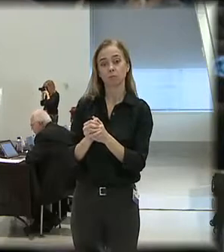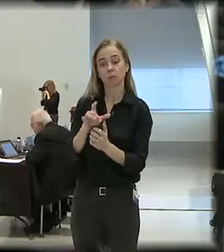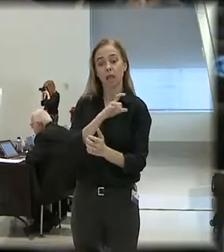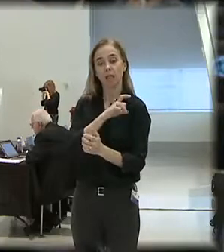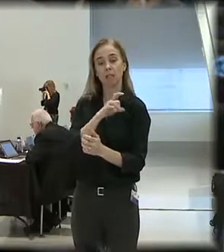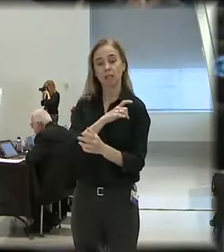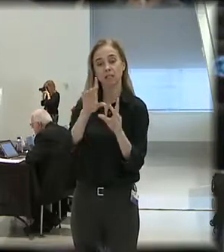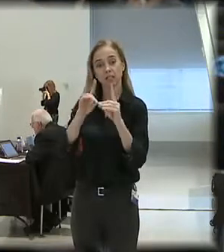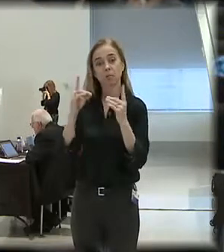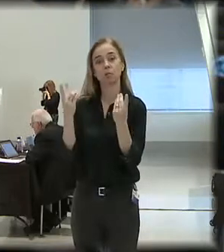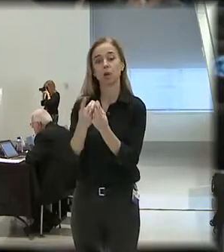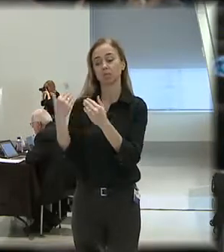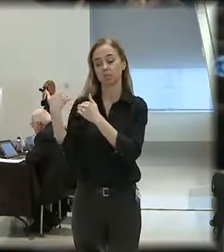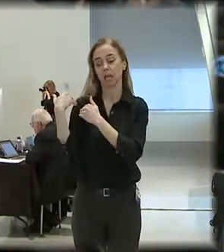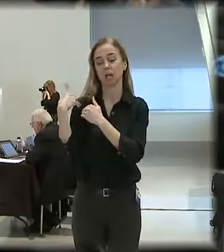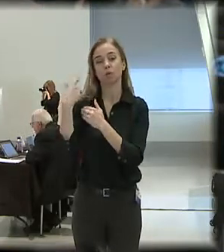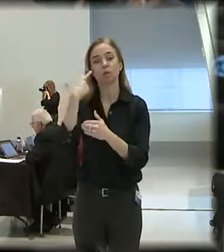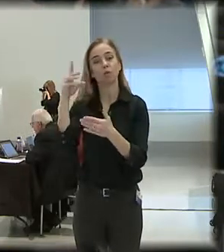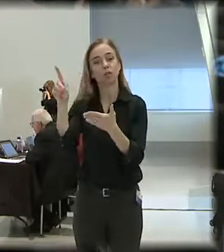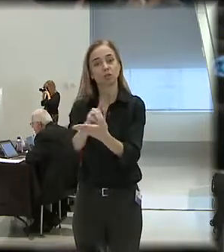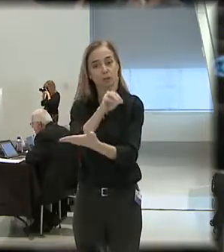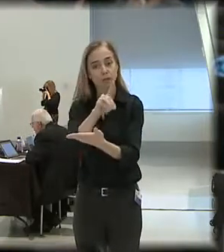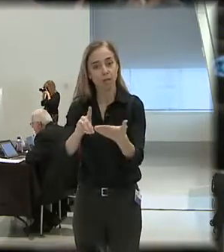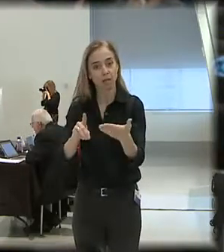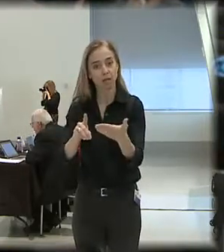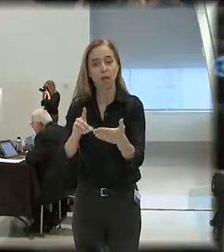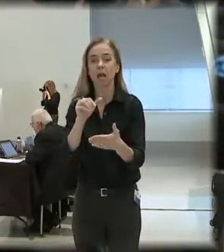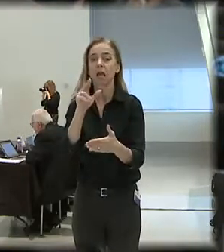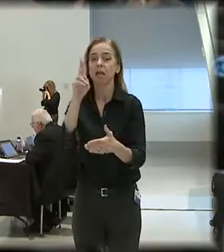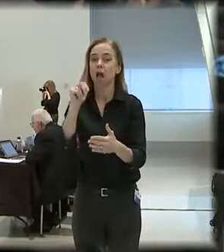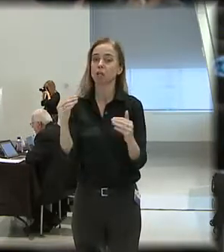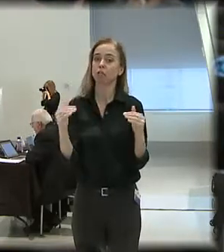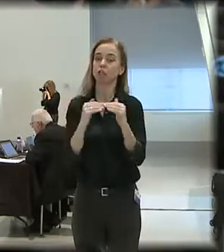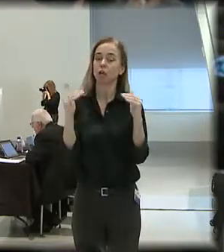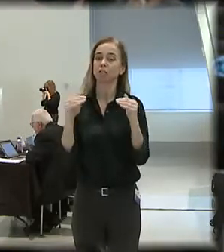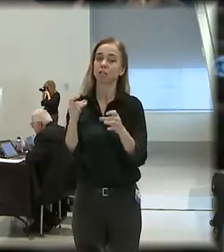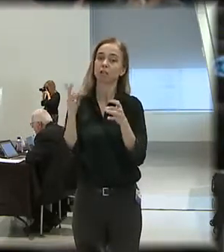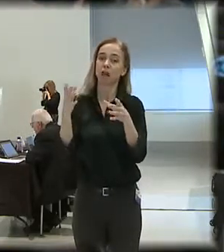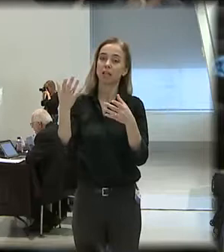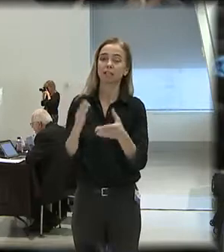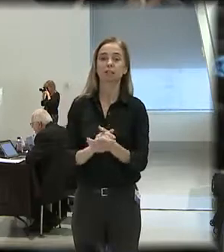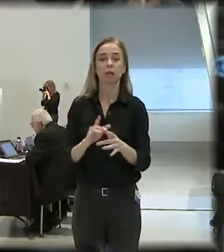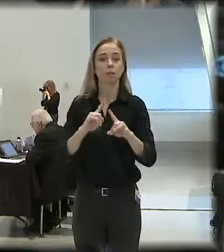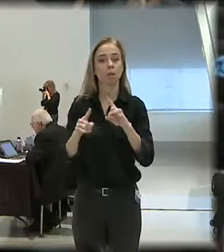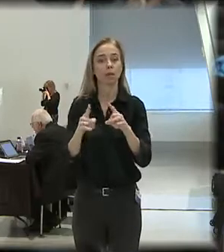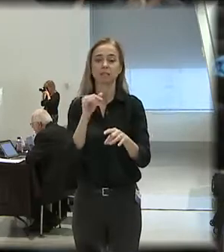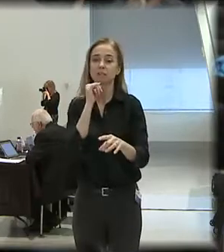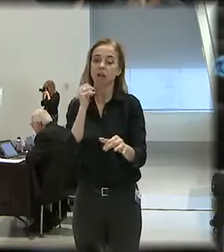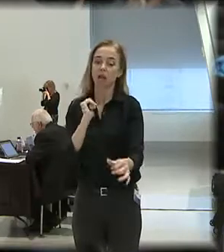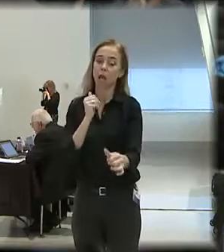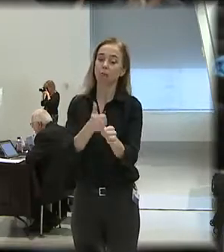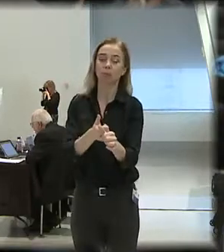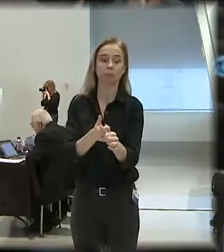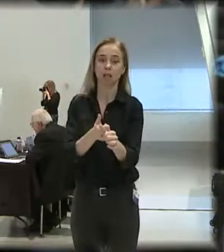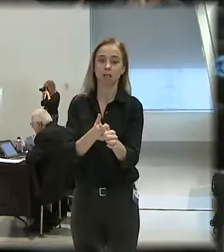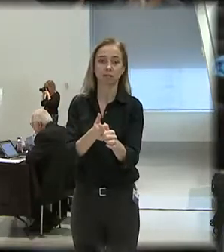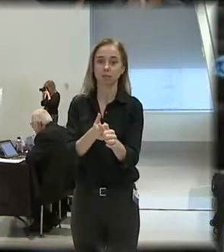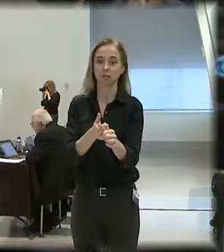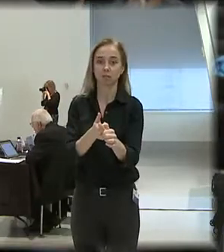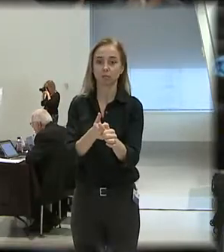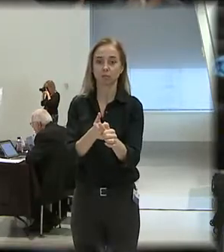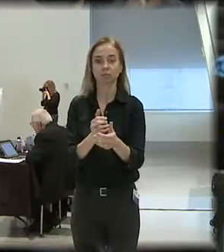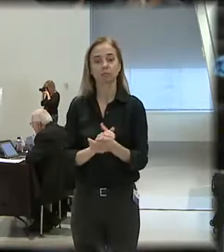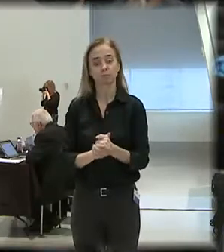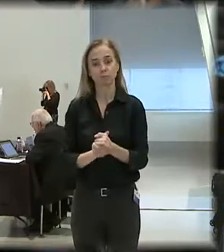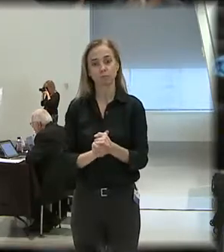police departments accountable for discrimination and unjust violence. But the enforcement is not up to speed with the scale and size of the problem at